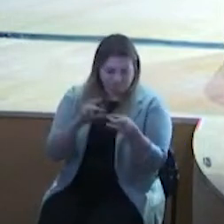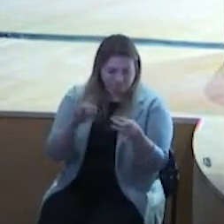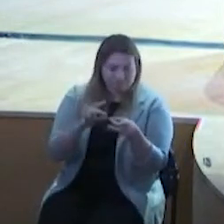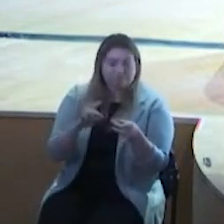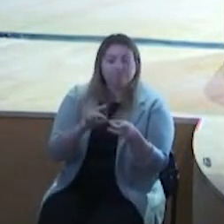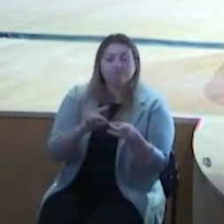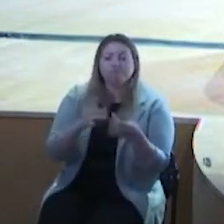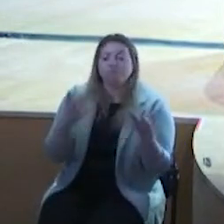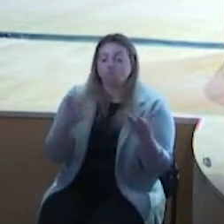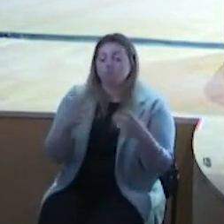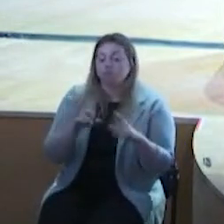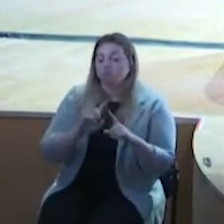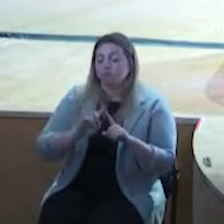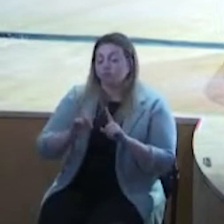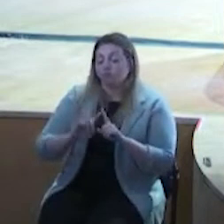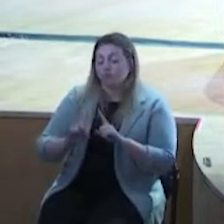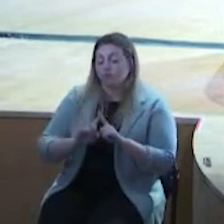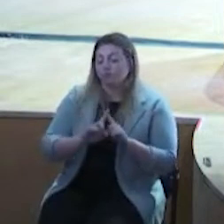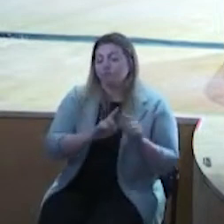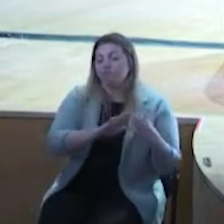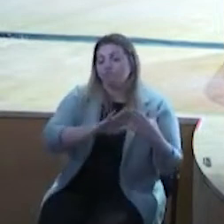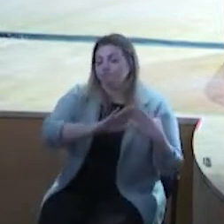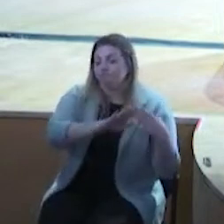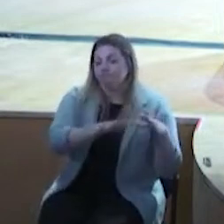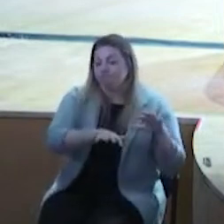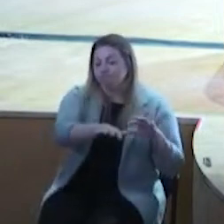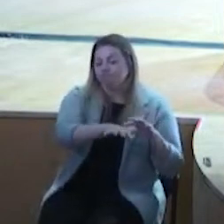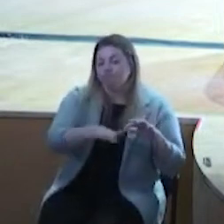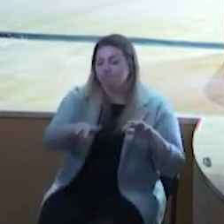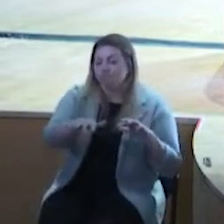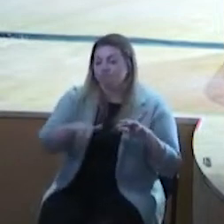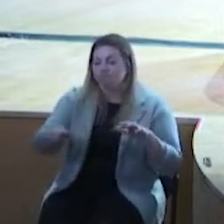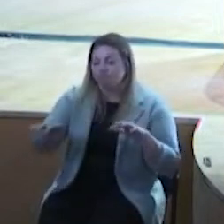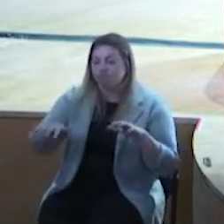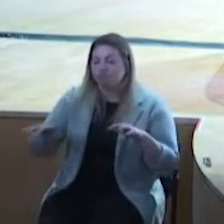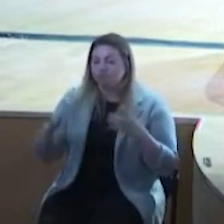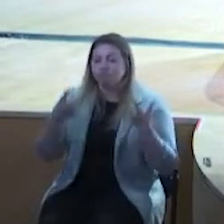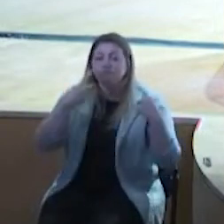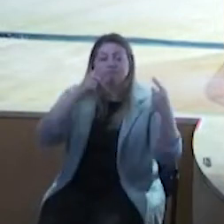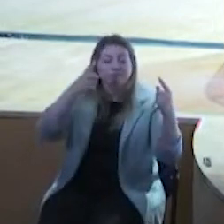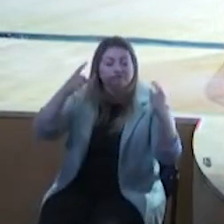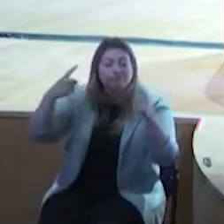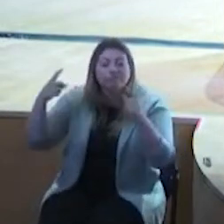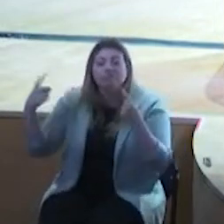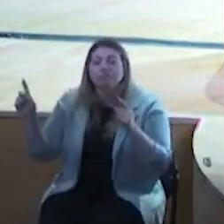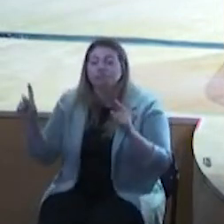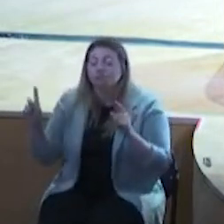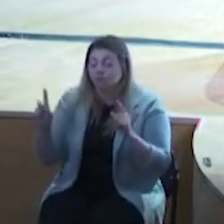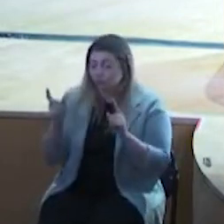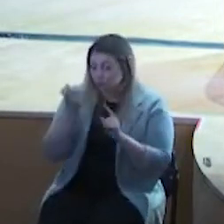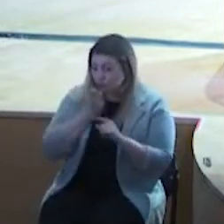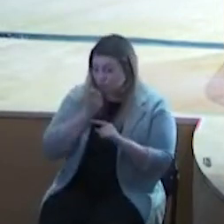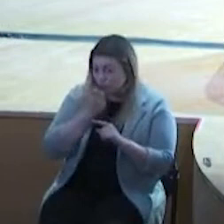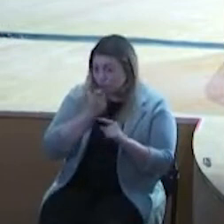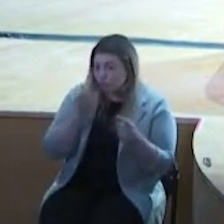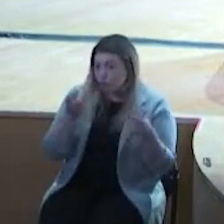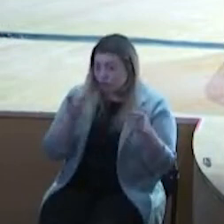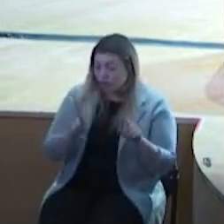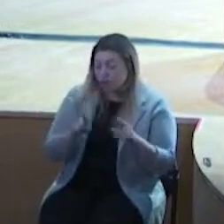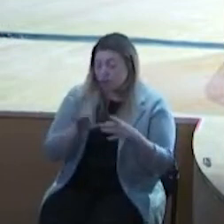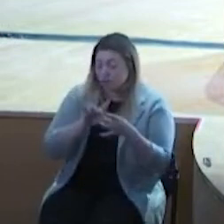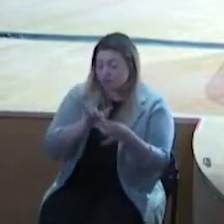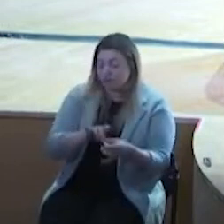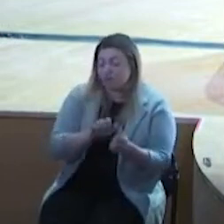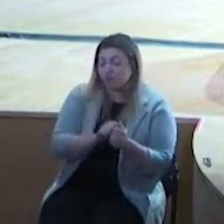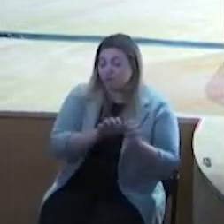in settlements and decrees, and more recently with tribes, you